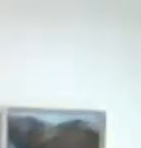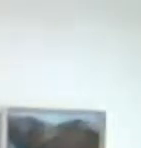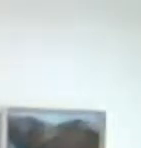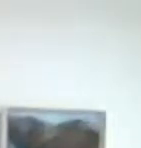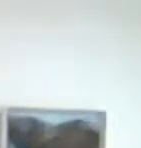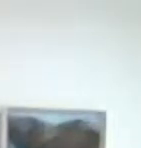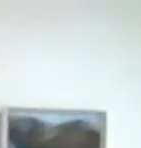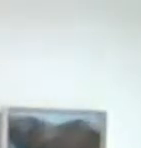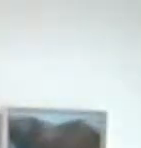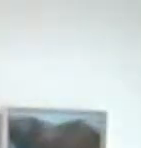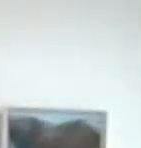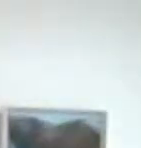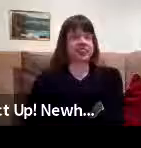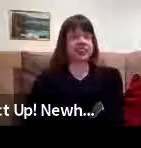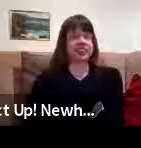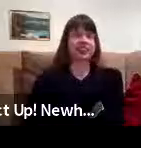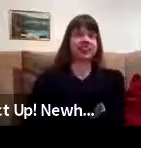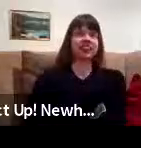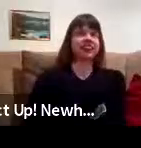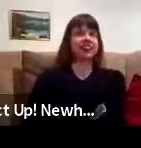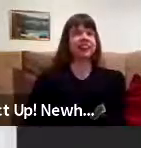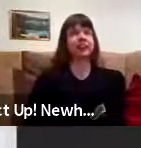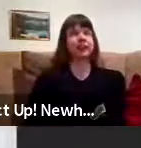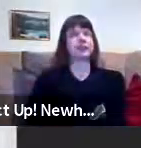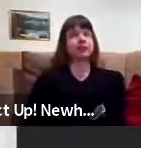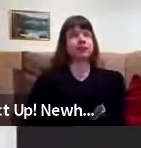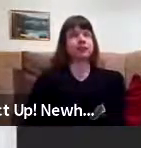We have a photo coming up.